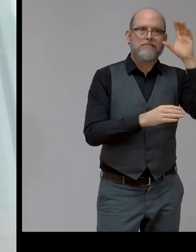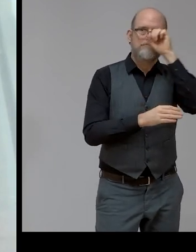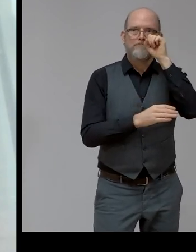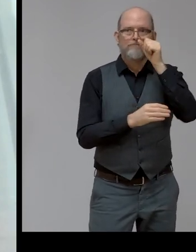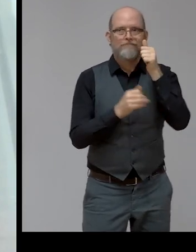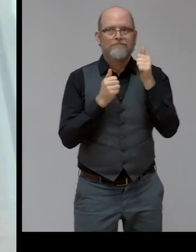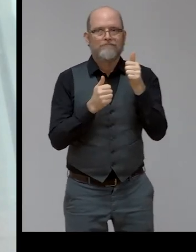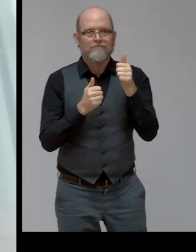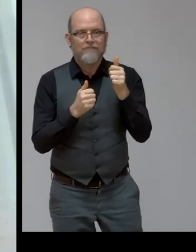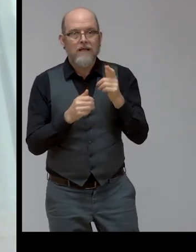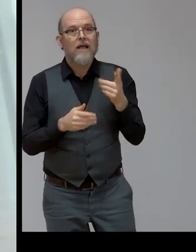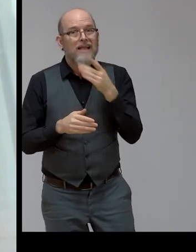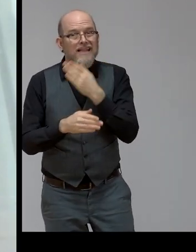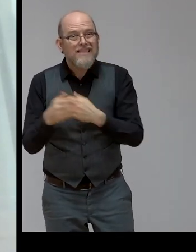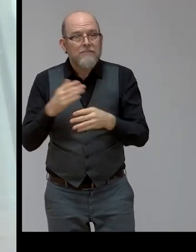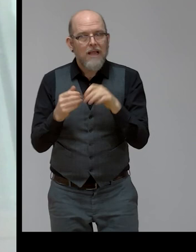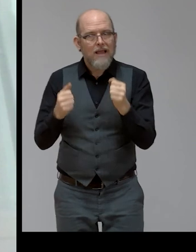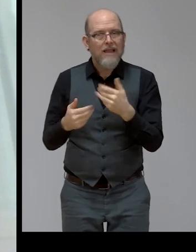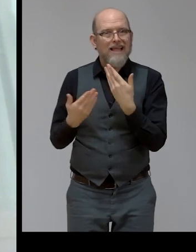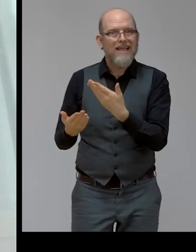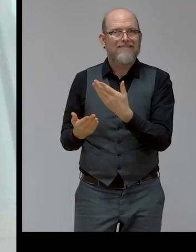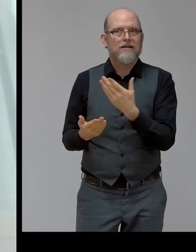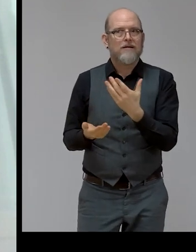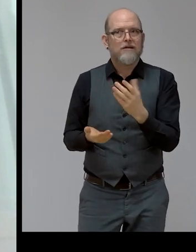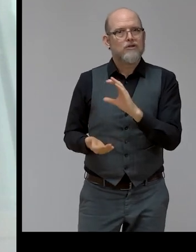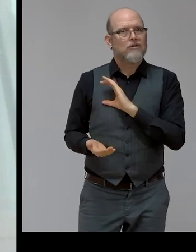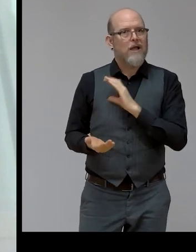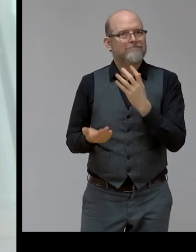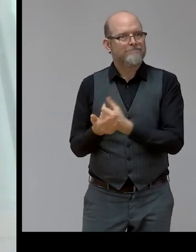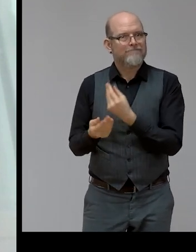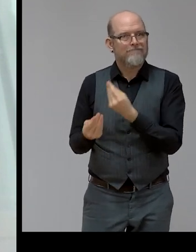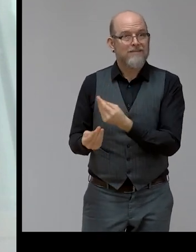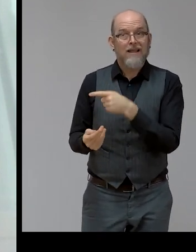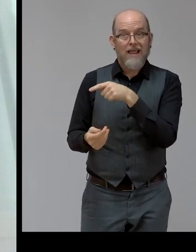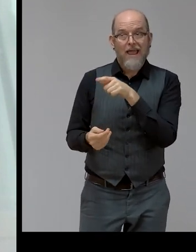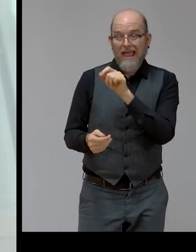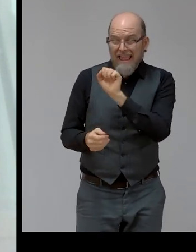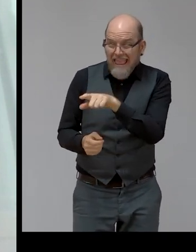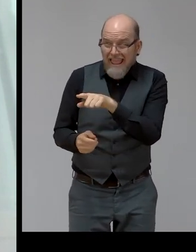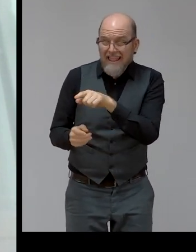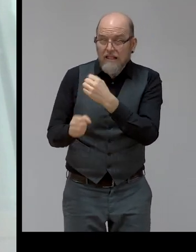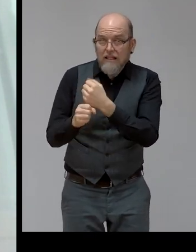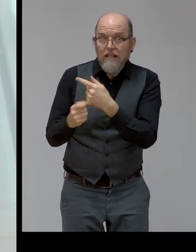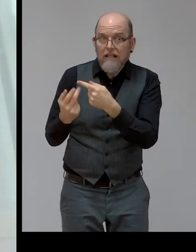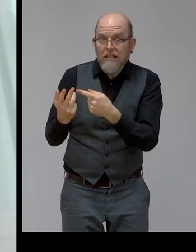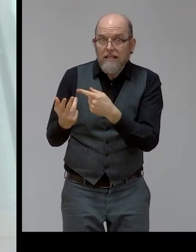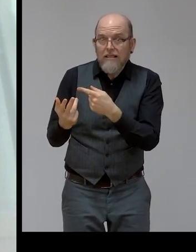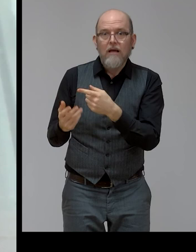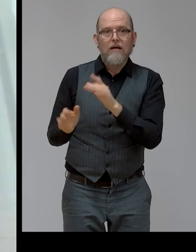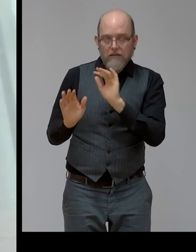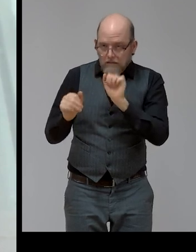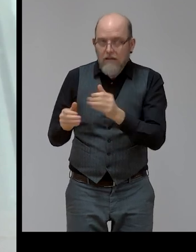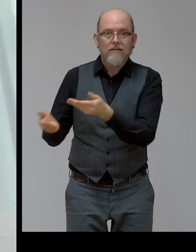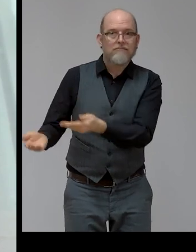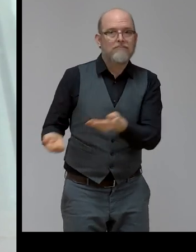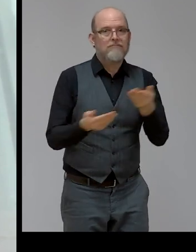an opportunity and how they can really perform if they are given that opportunity. So sometimes